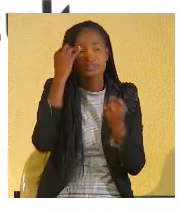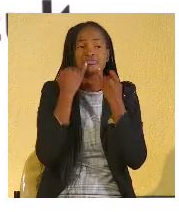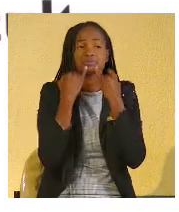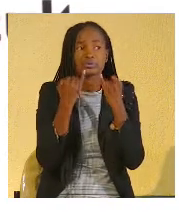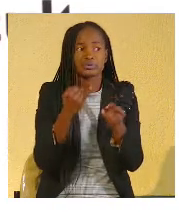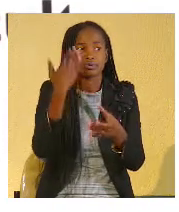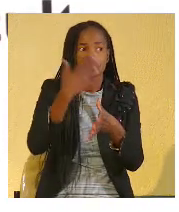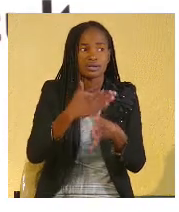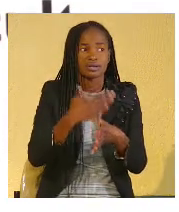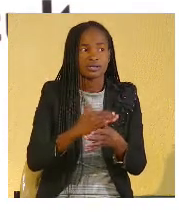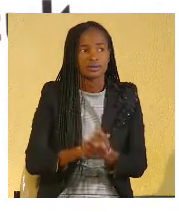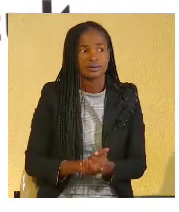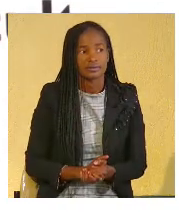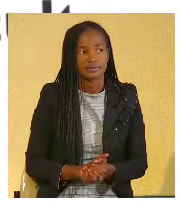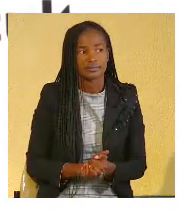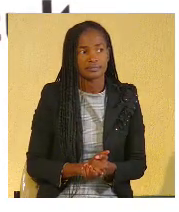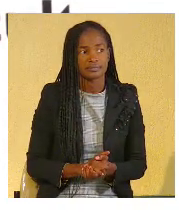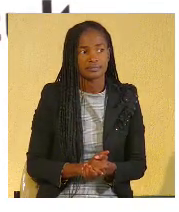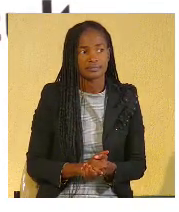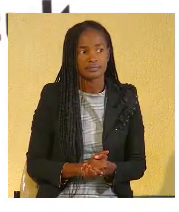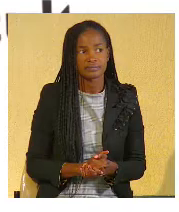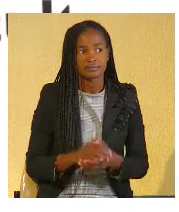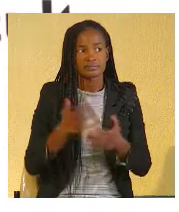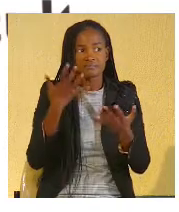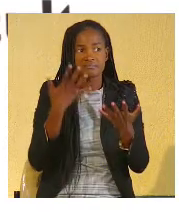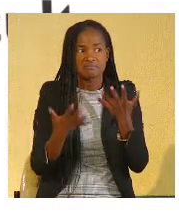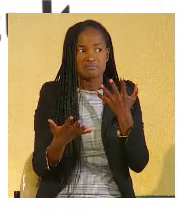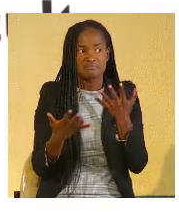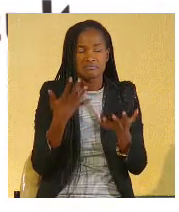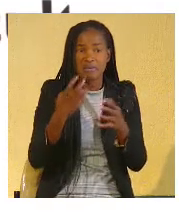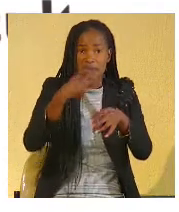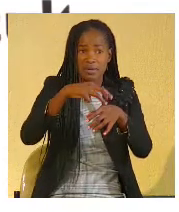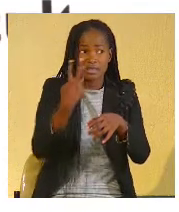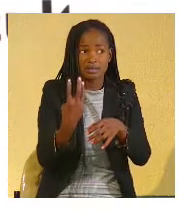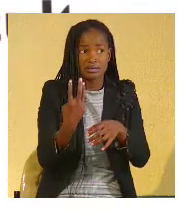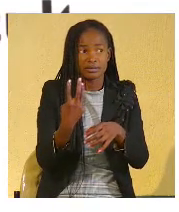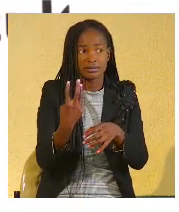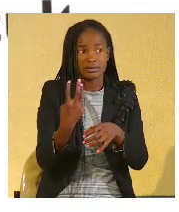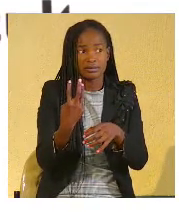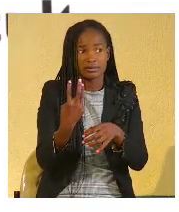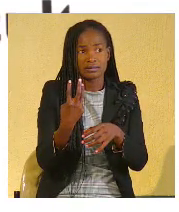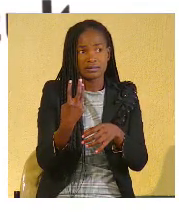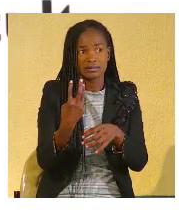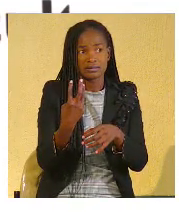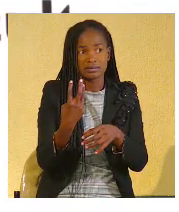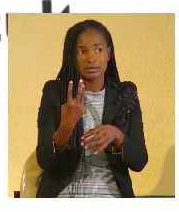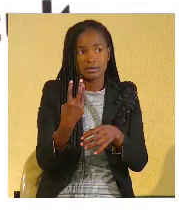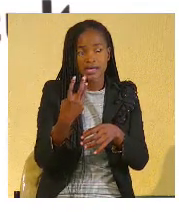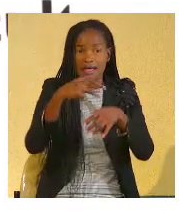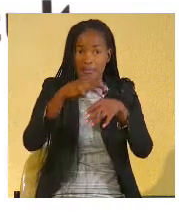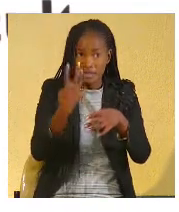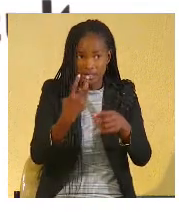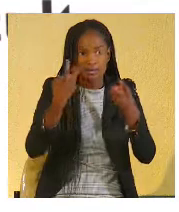5 days a week program, there's only one day in between, that is a Wednesday, when ministers go and attend to